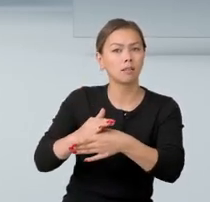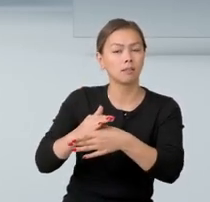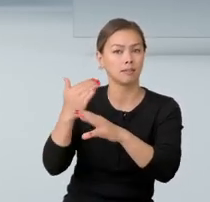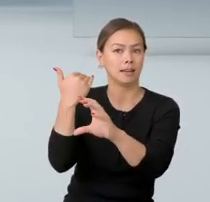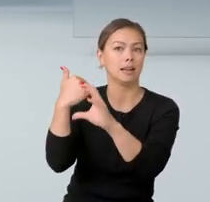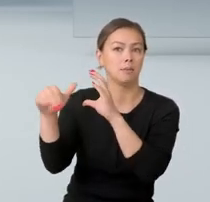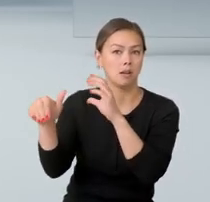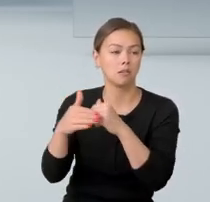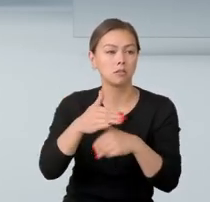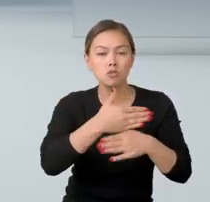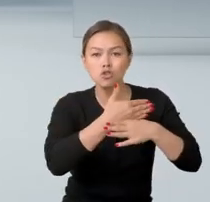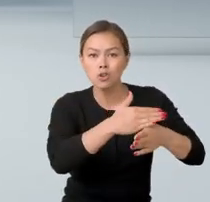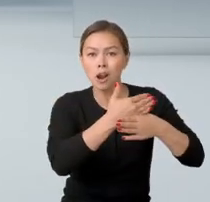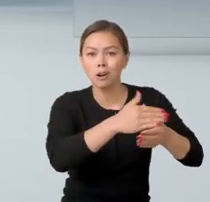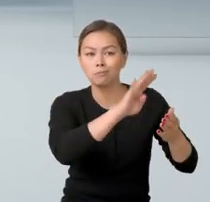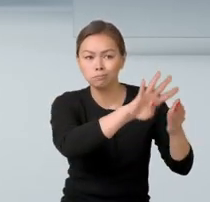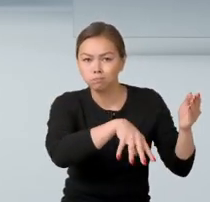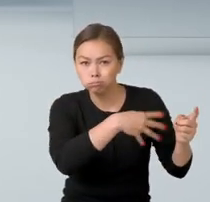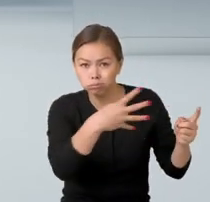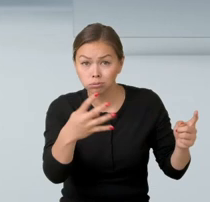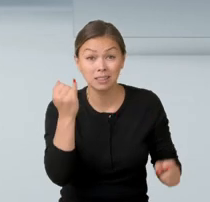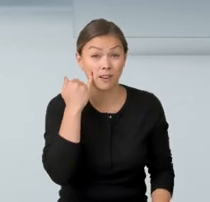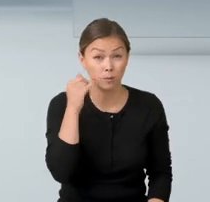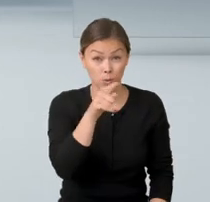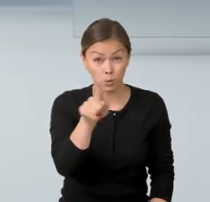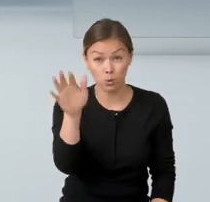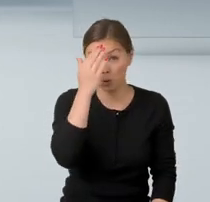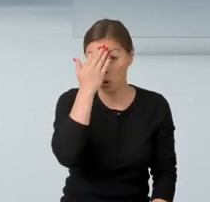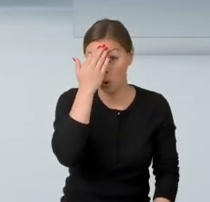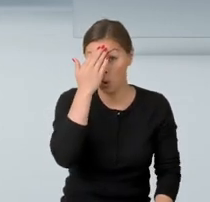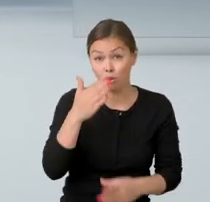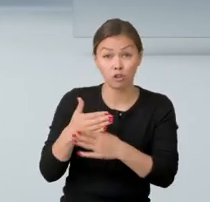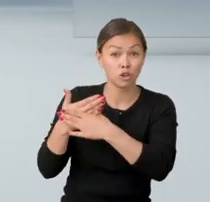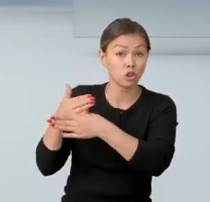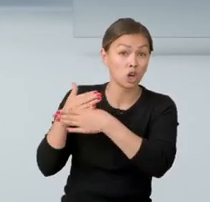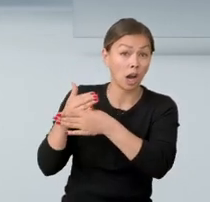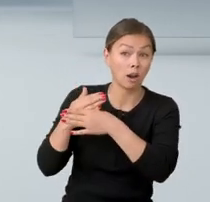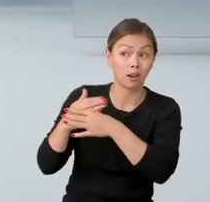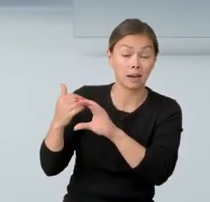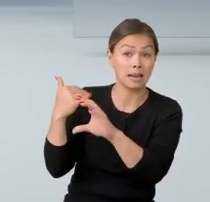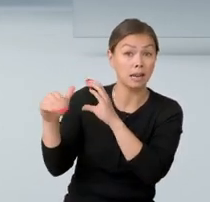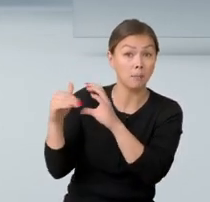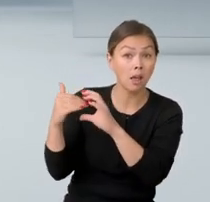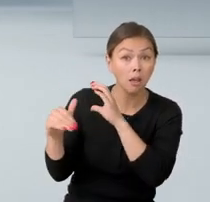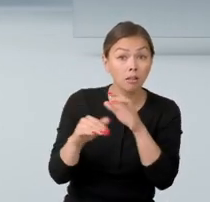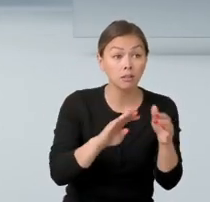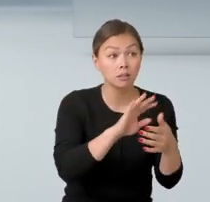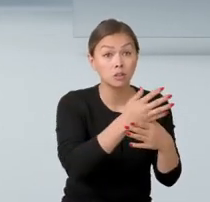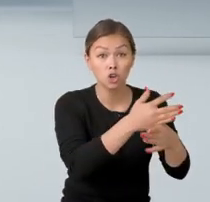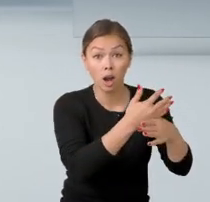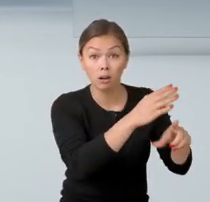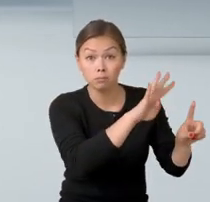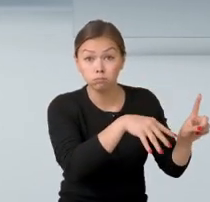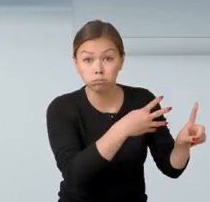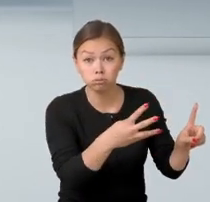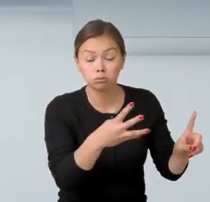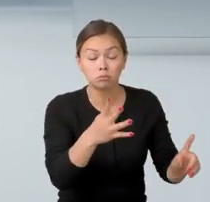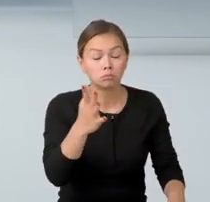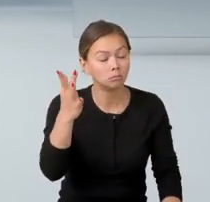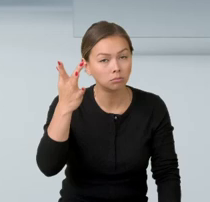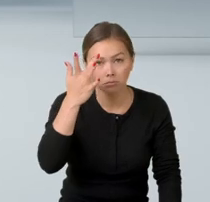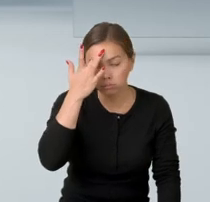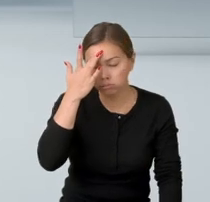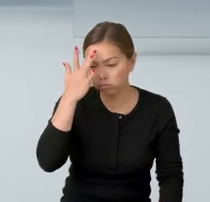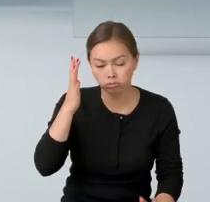and if you're familiar with this kind of procedure sharing mailbox and spreadsheets is always